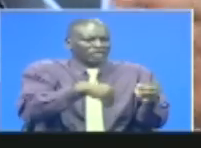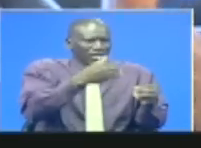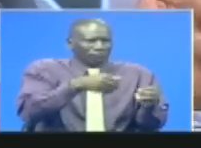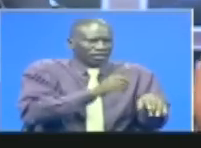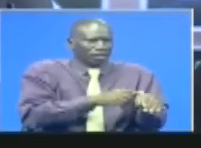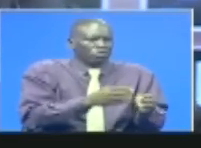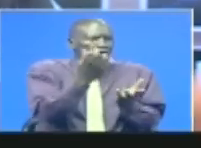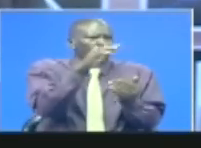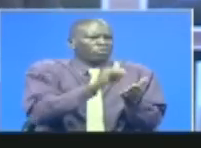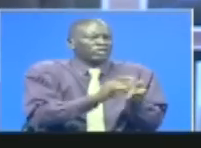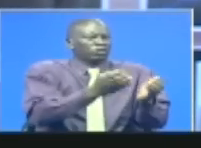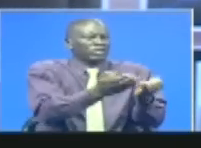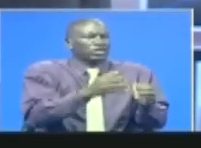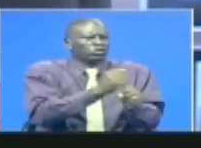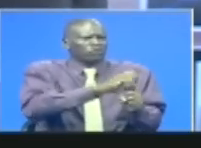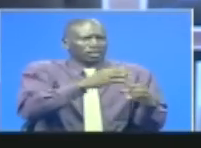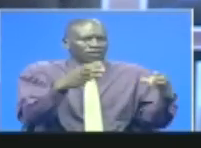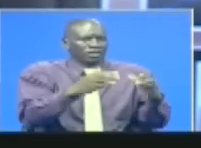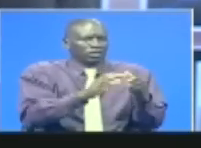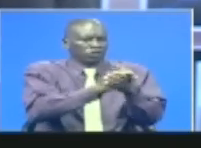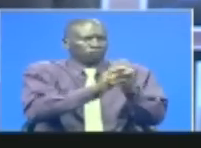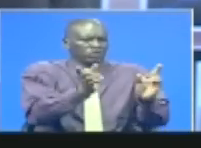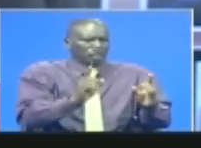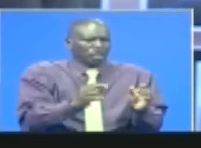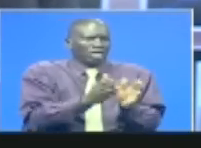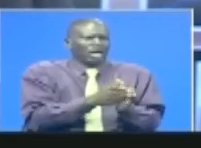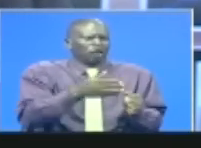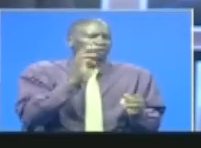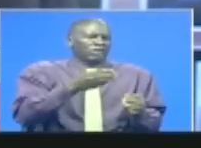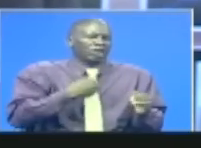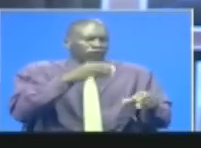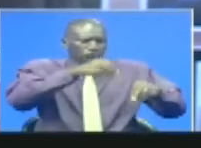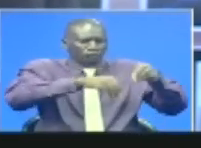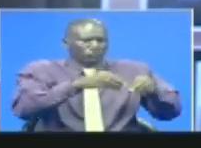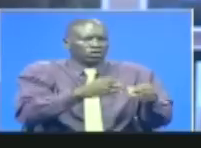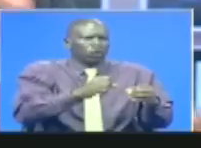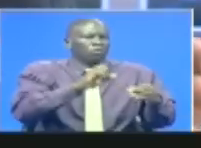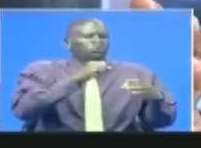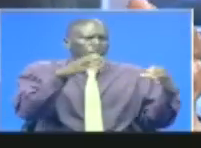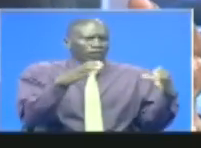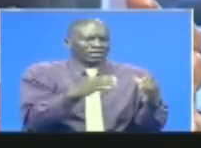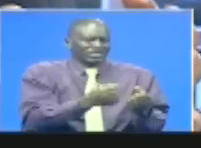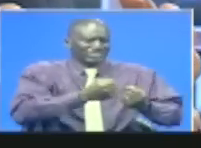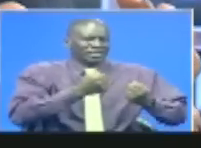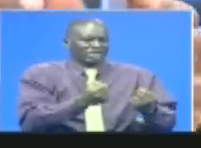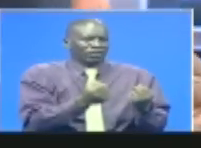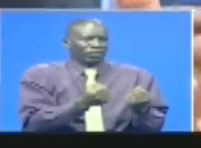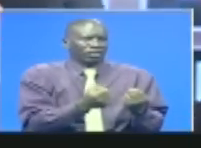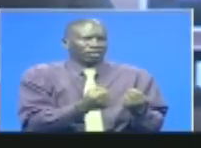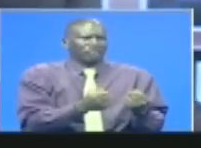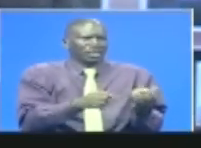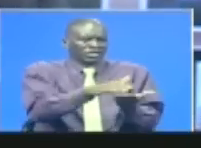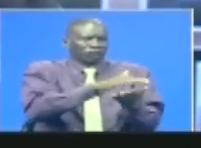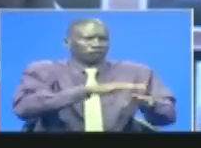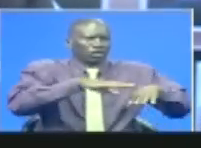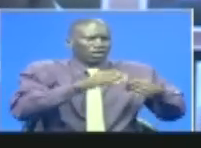we will not need to do another party in Jubilee and that we shall have primaries, because parties' strength is based on how